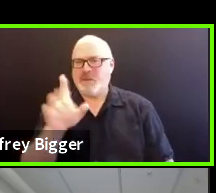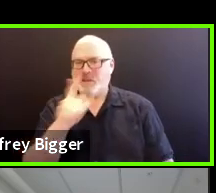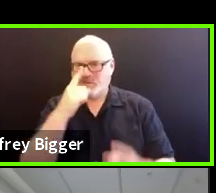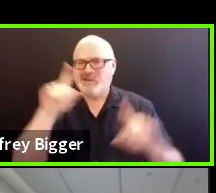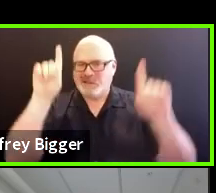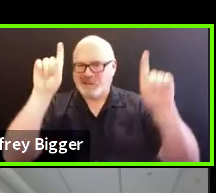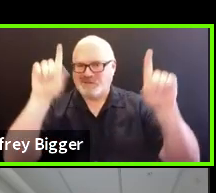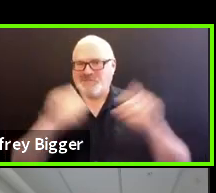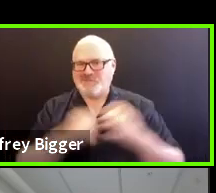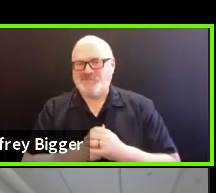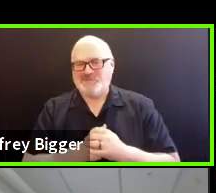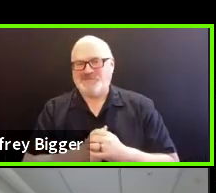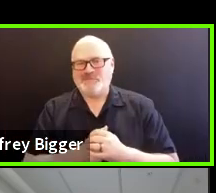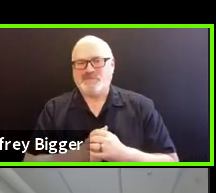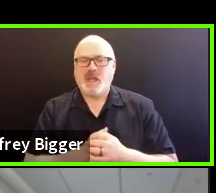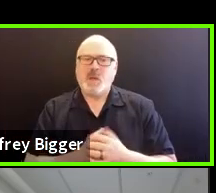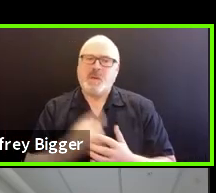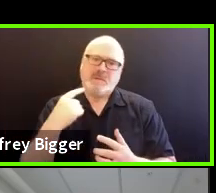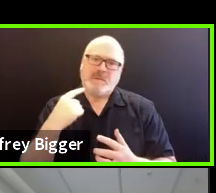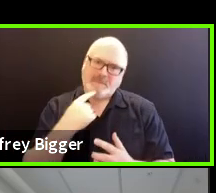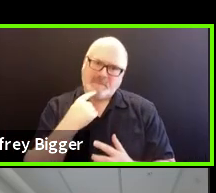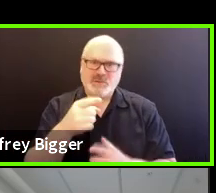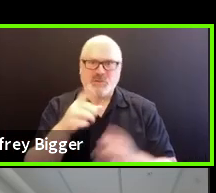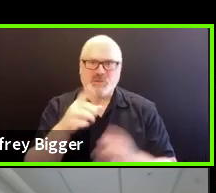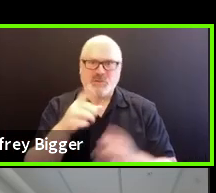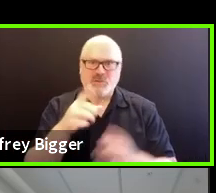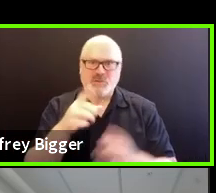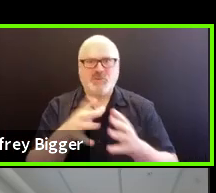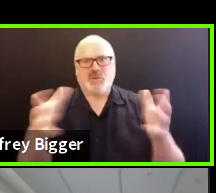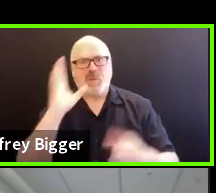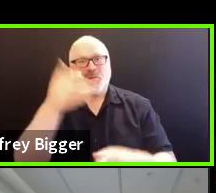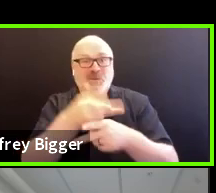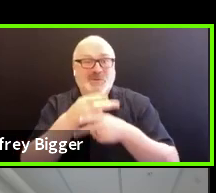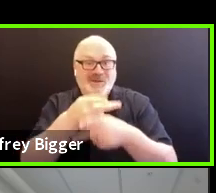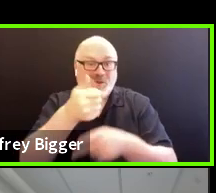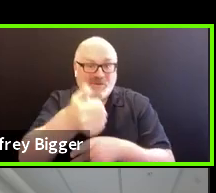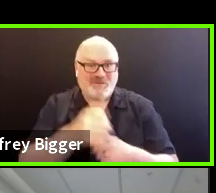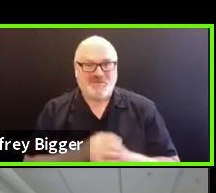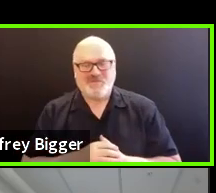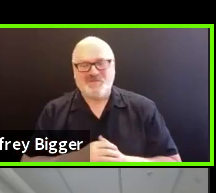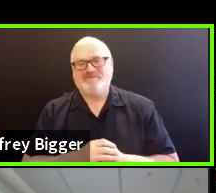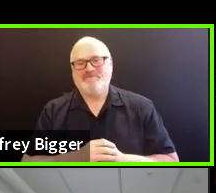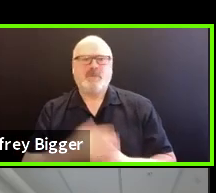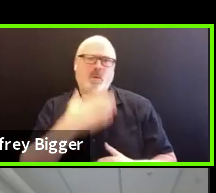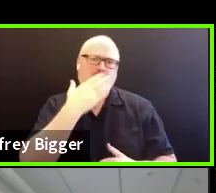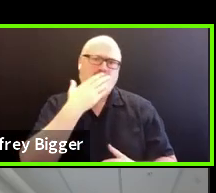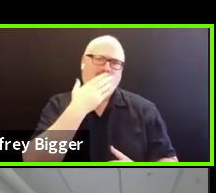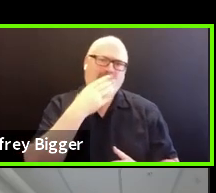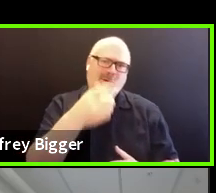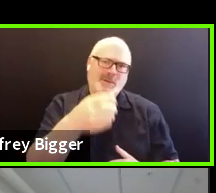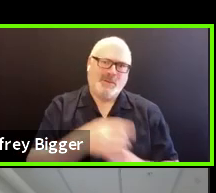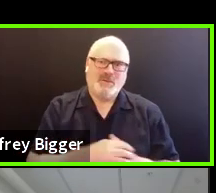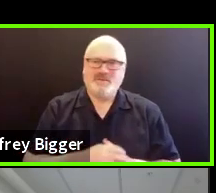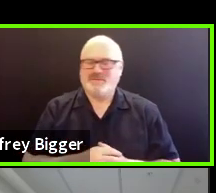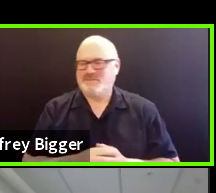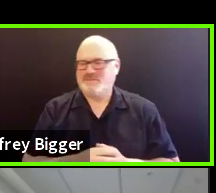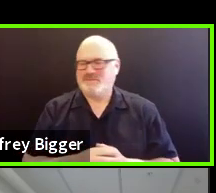will dearly miss you. So take care. Thank you.